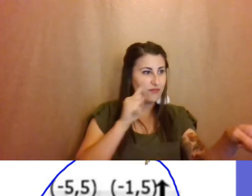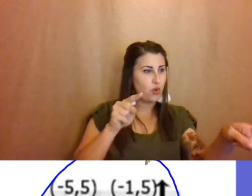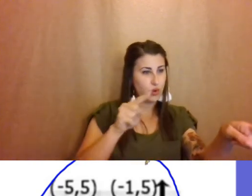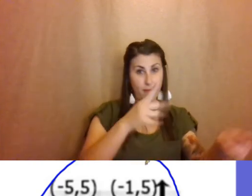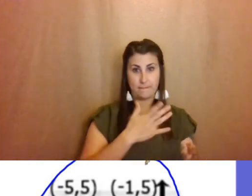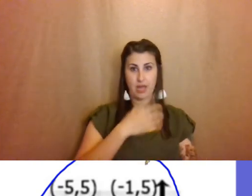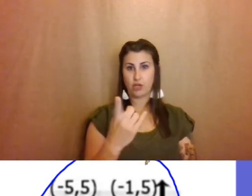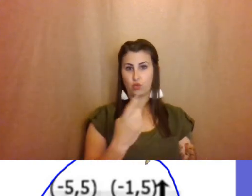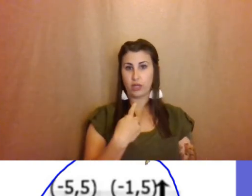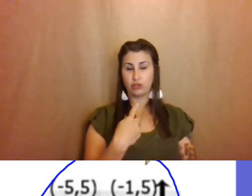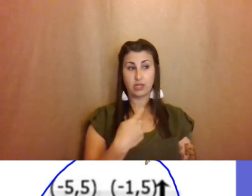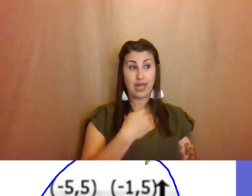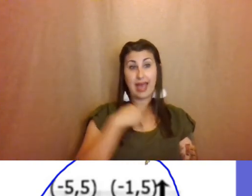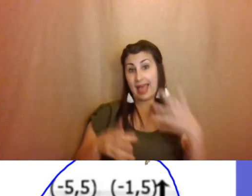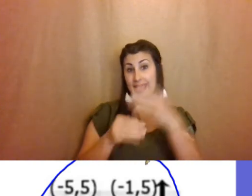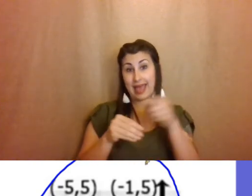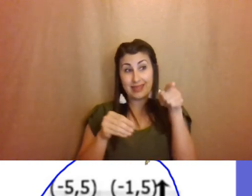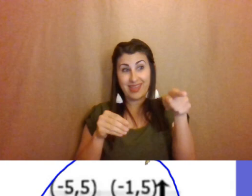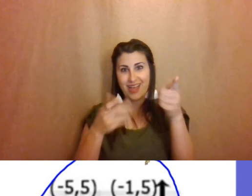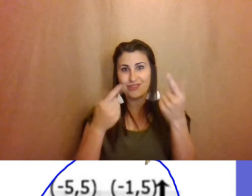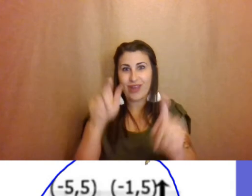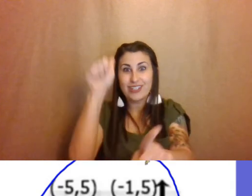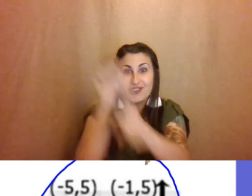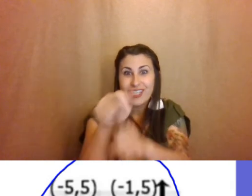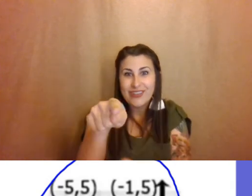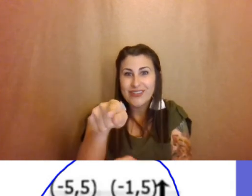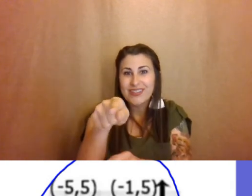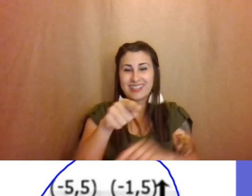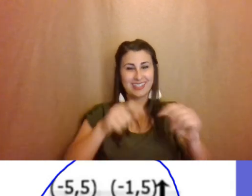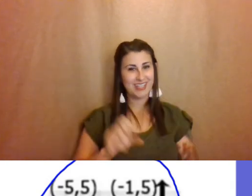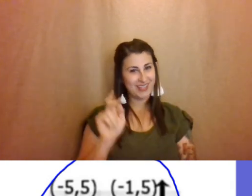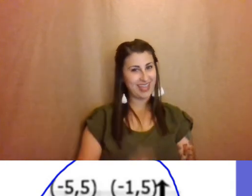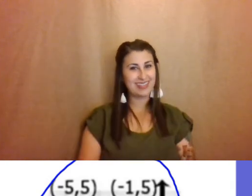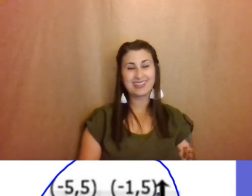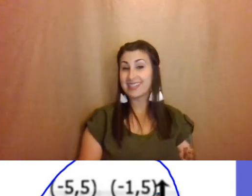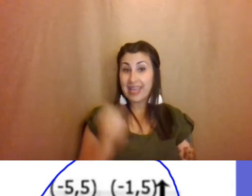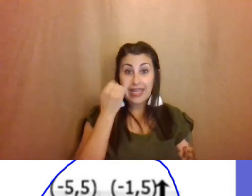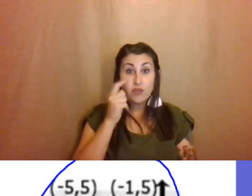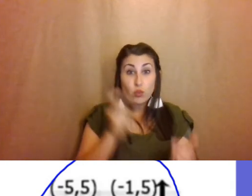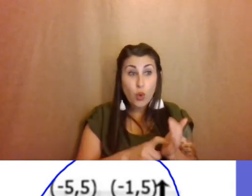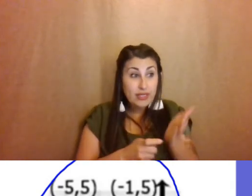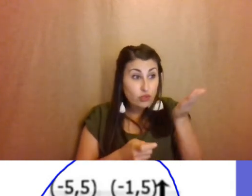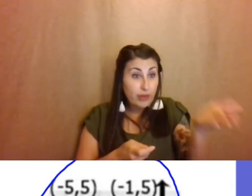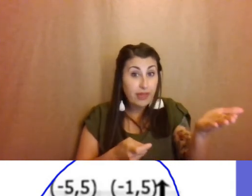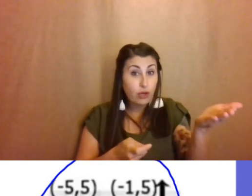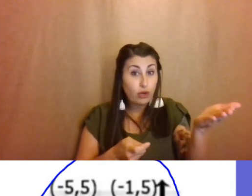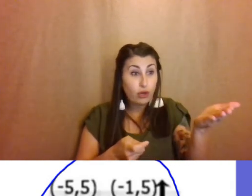this on here to try to trick you, all right? If you notice, it says this here,